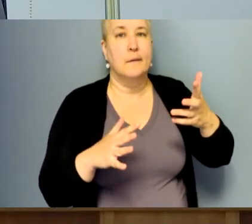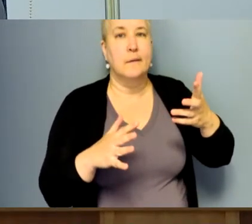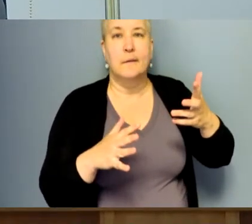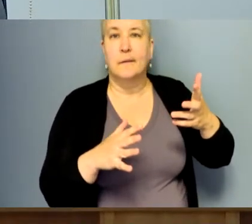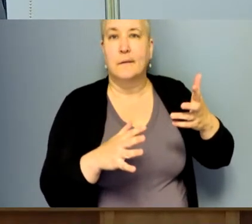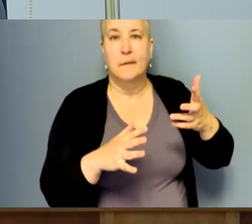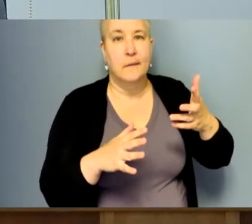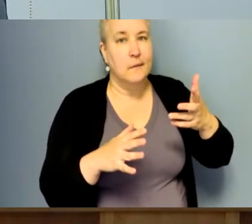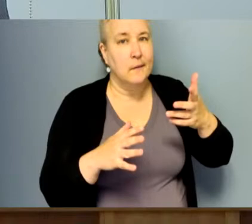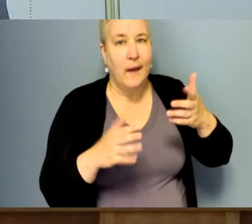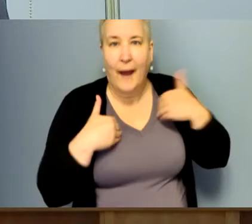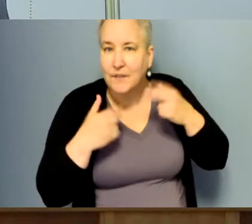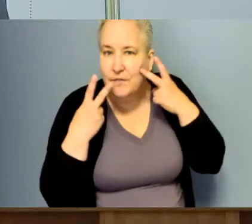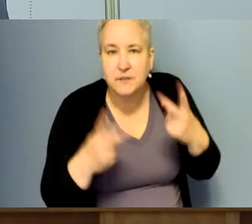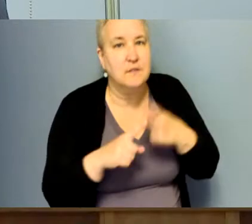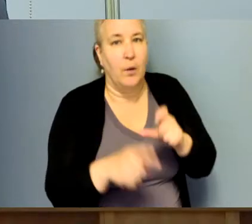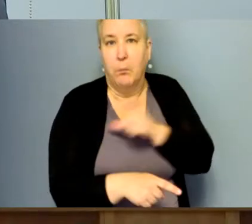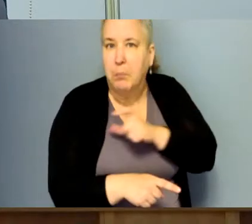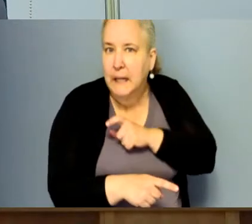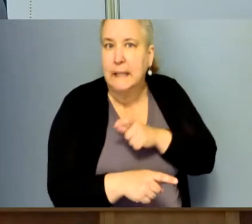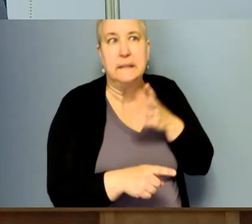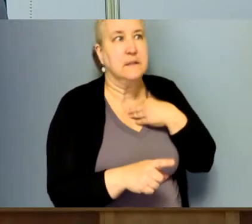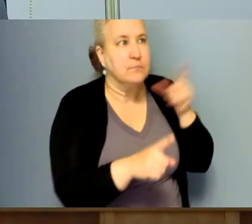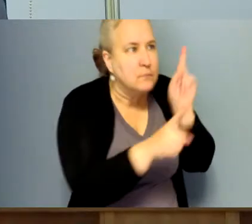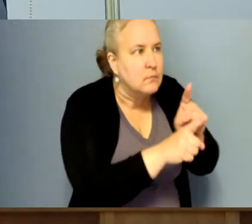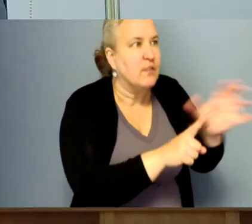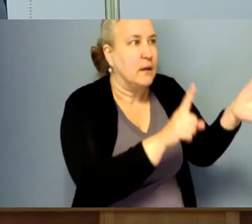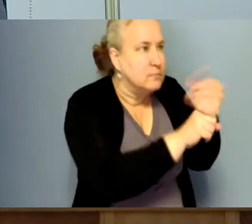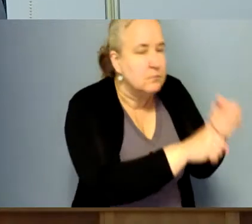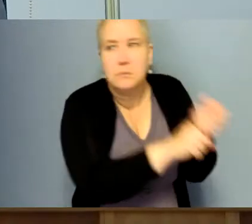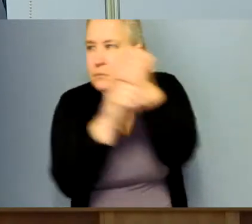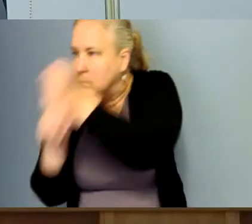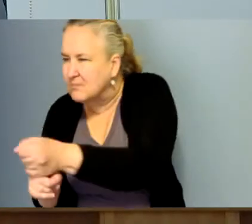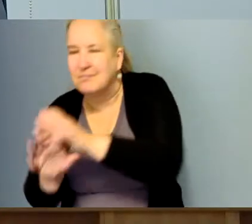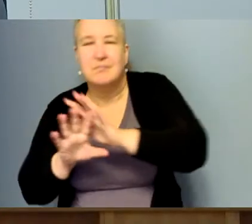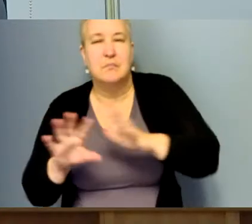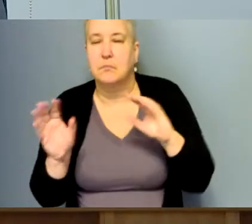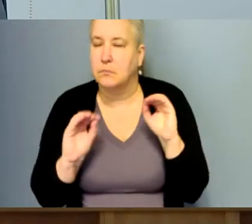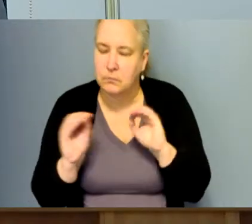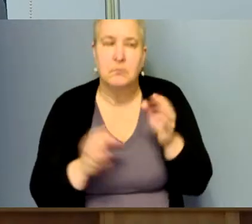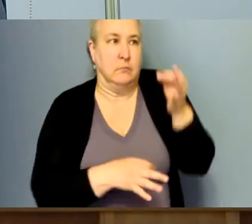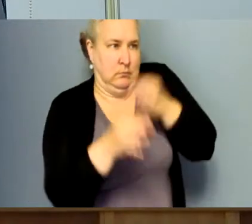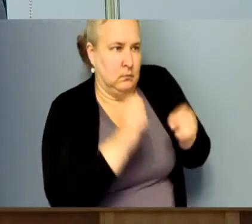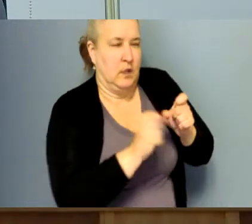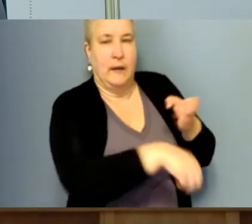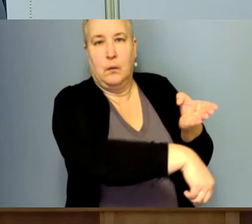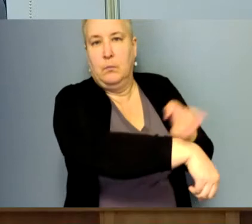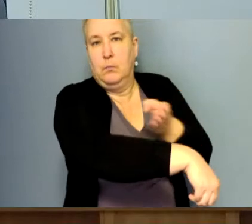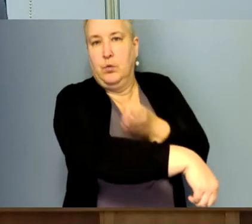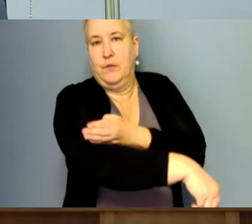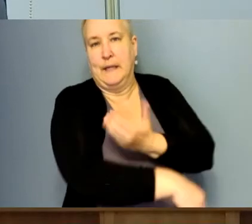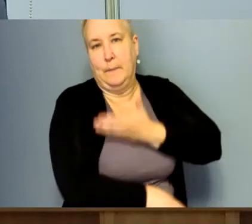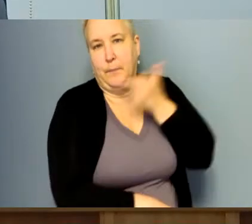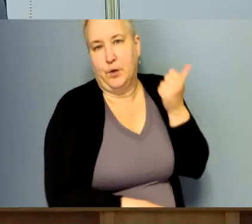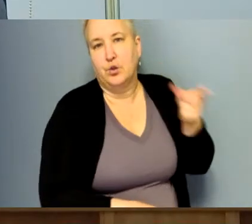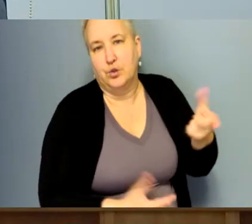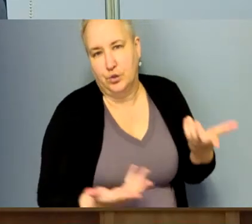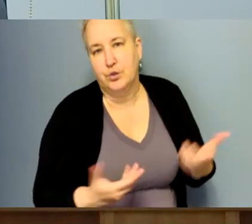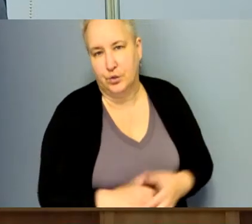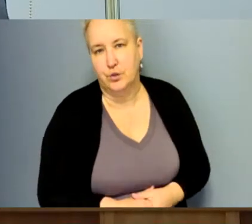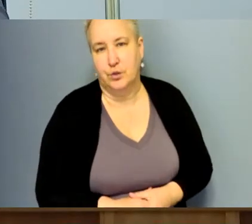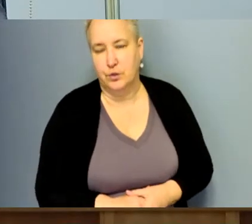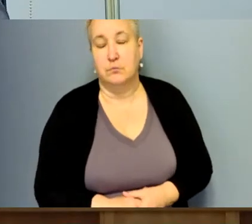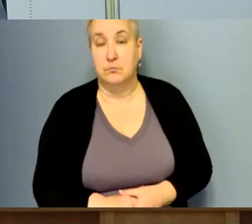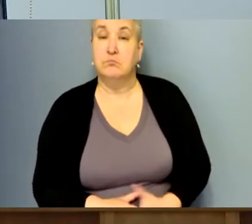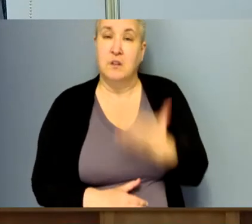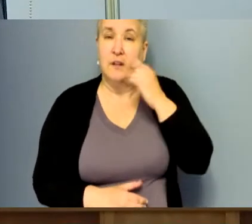getting visits from police and ending up in jail, or they can get better, basically. So, so thank you